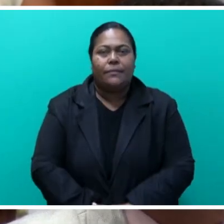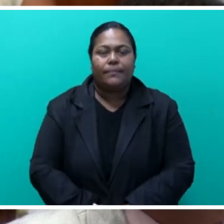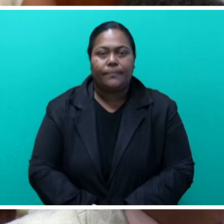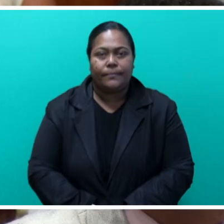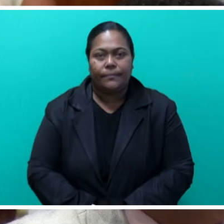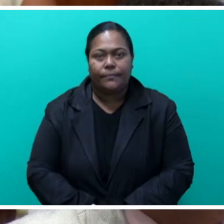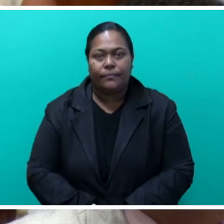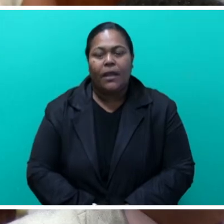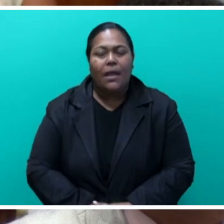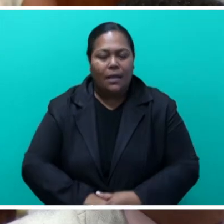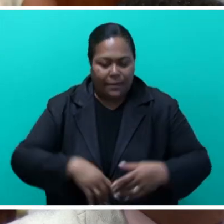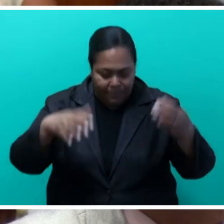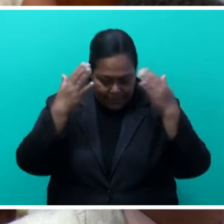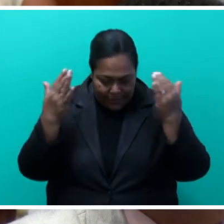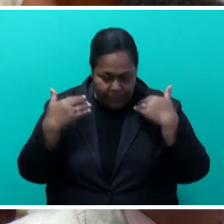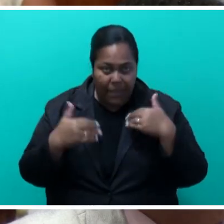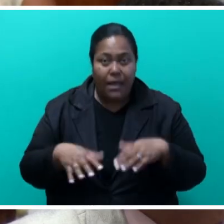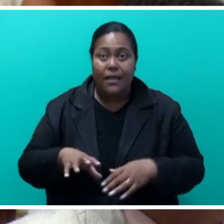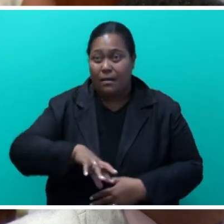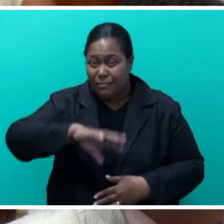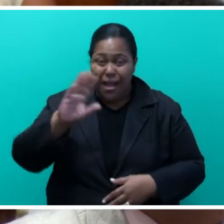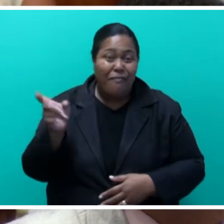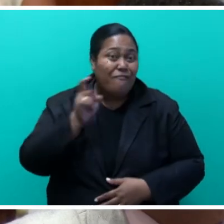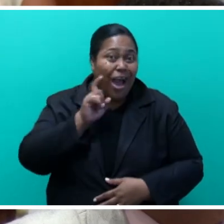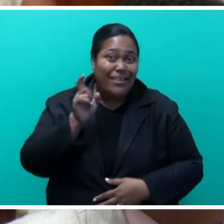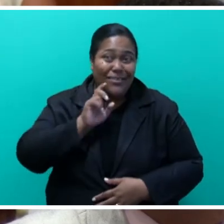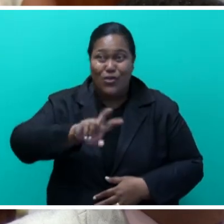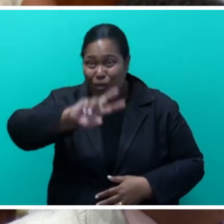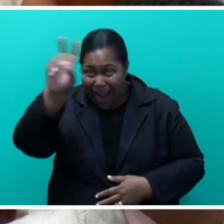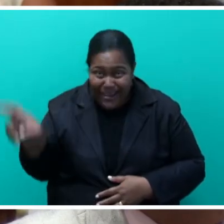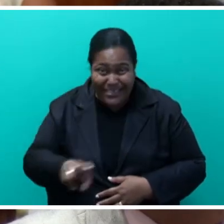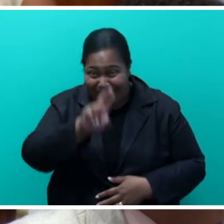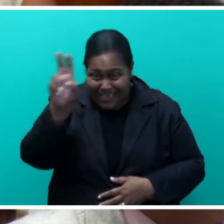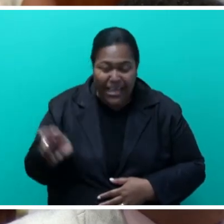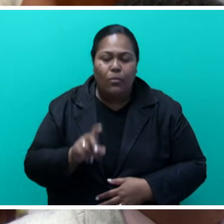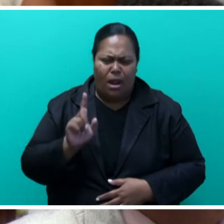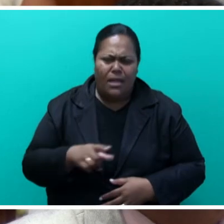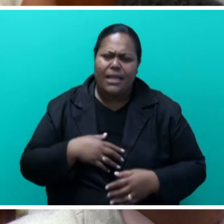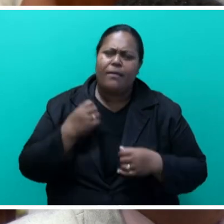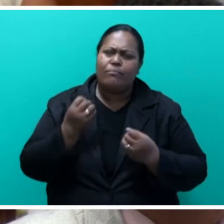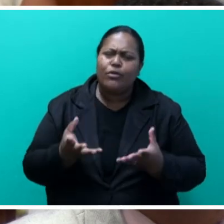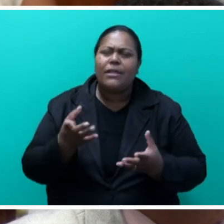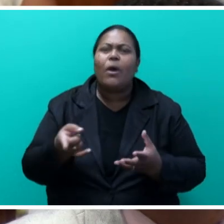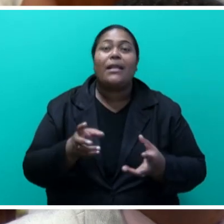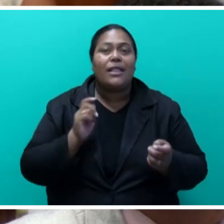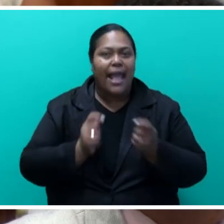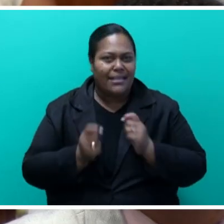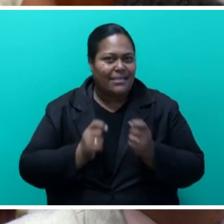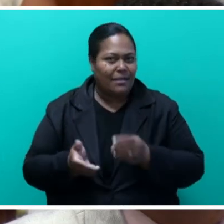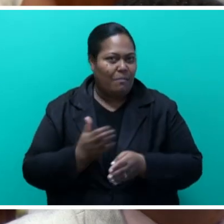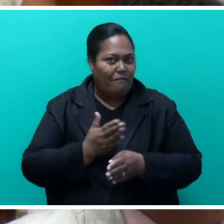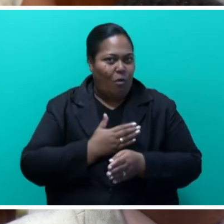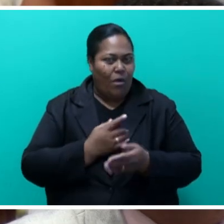Mr. Speaker said the amusement rides are put through operational tests, including load tests. In addition to these